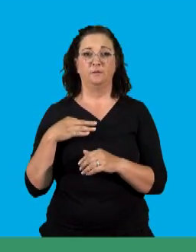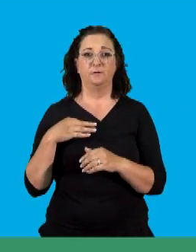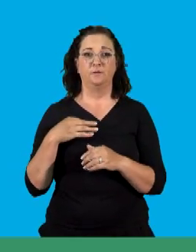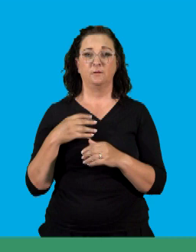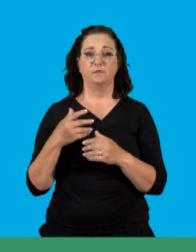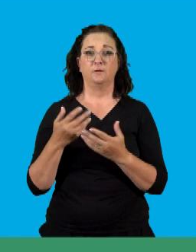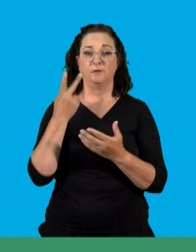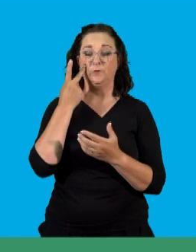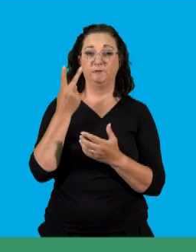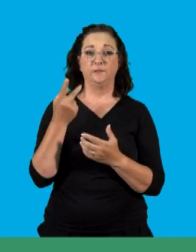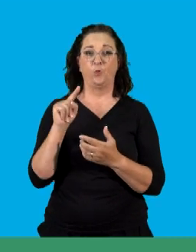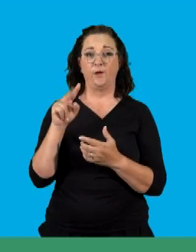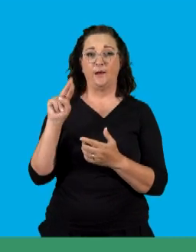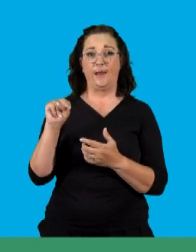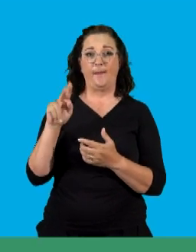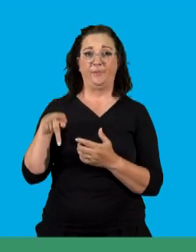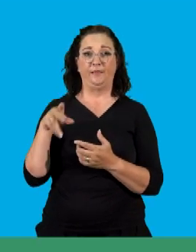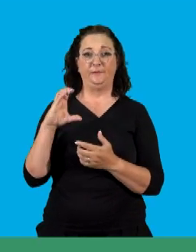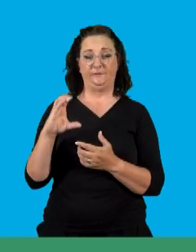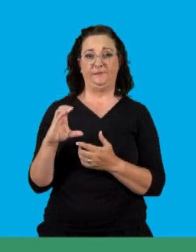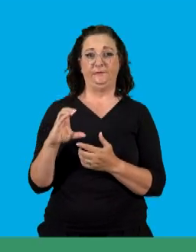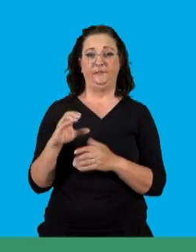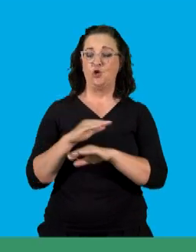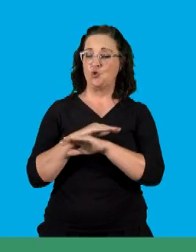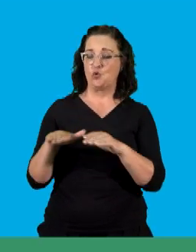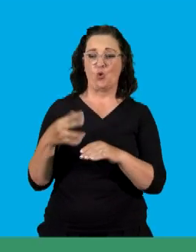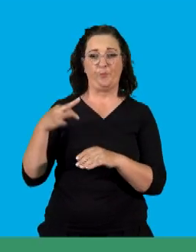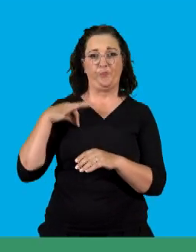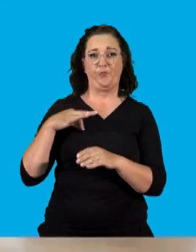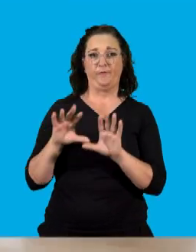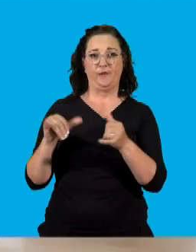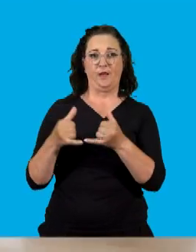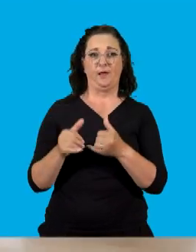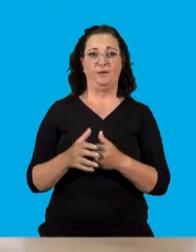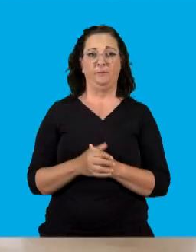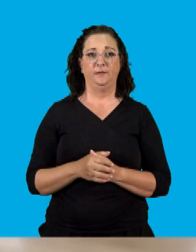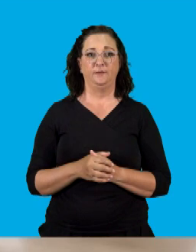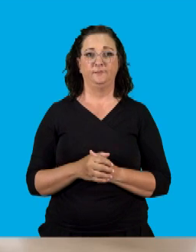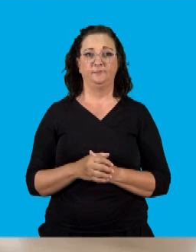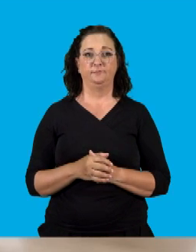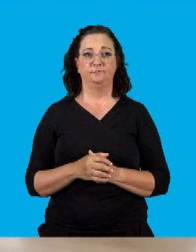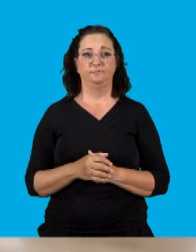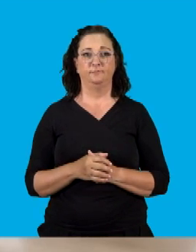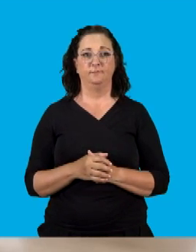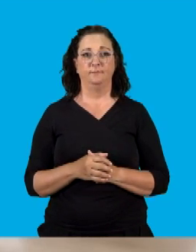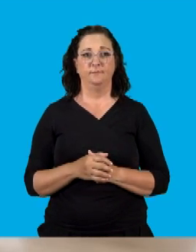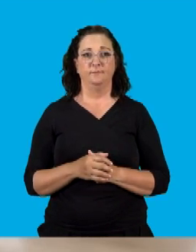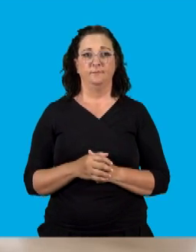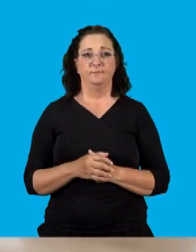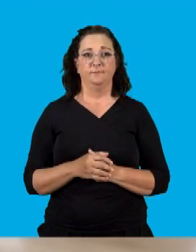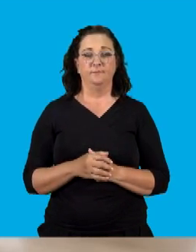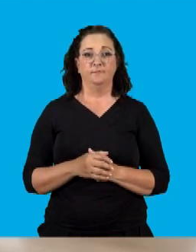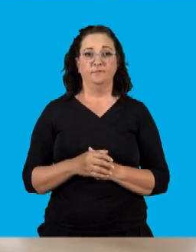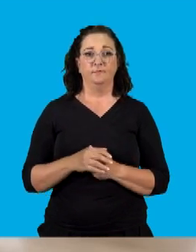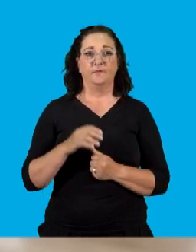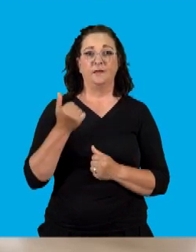companies which are reflected as NPC. So those are non-profit companies.